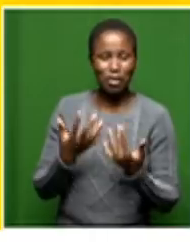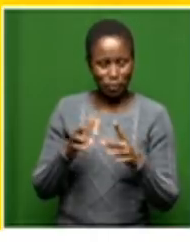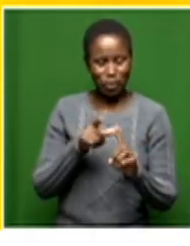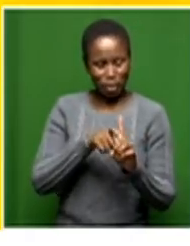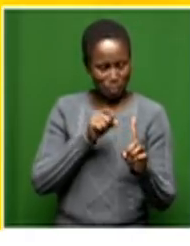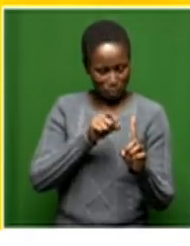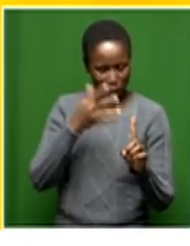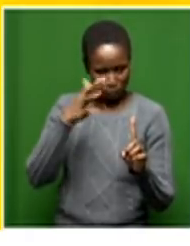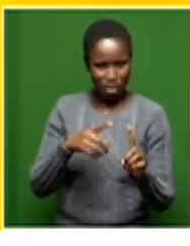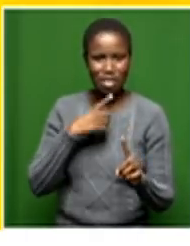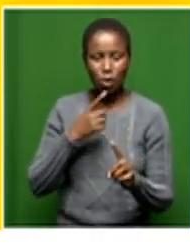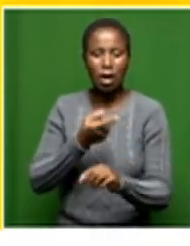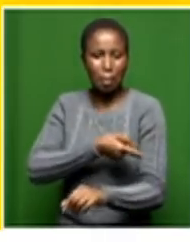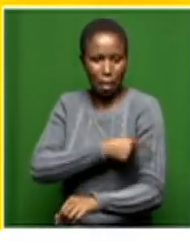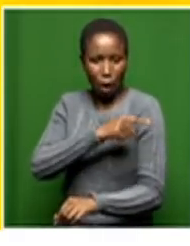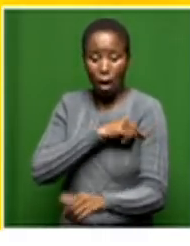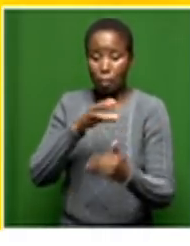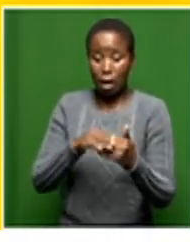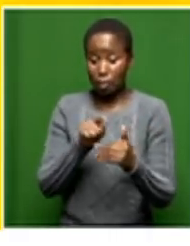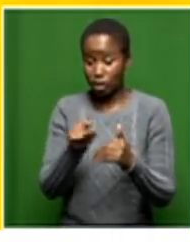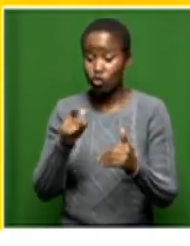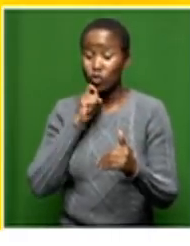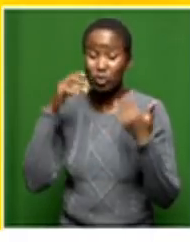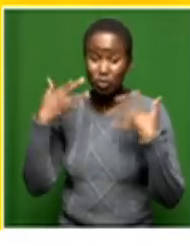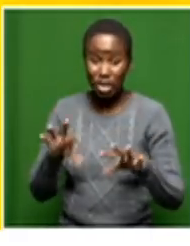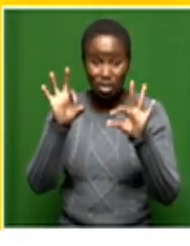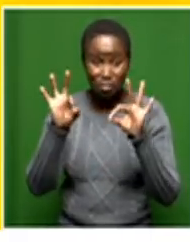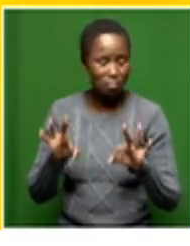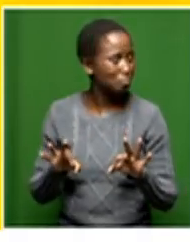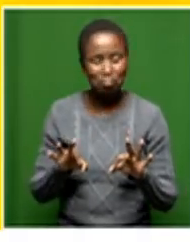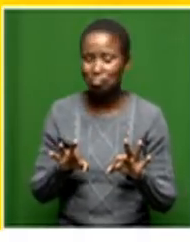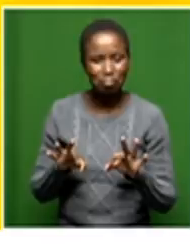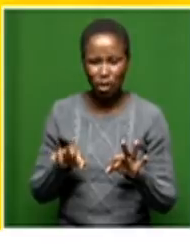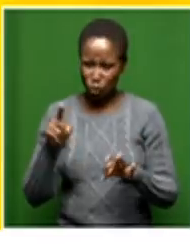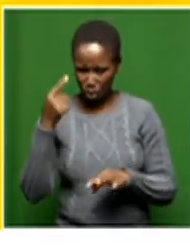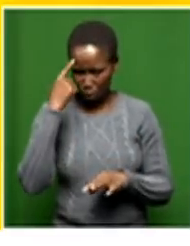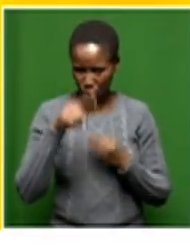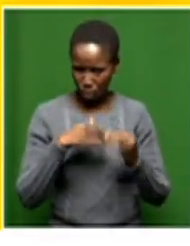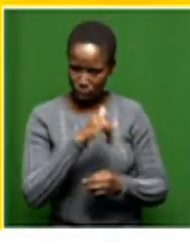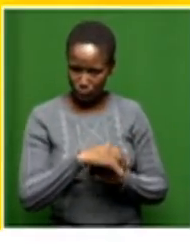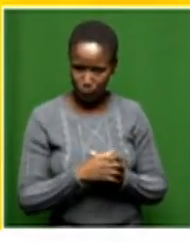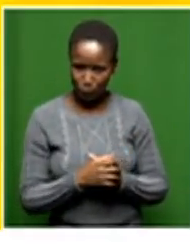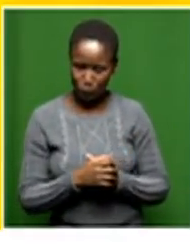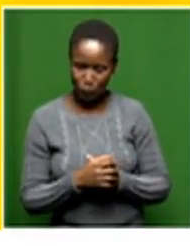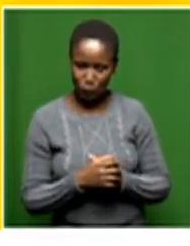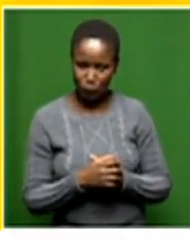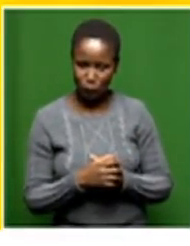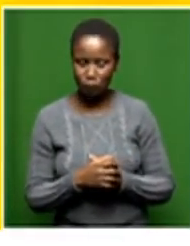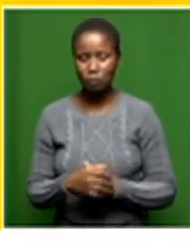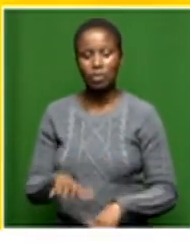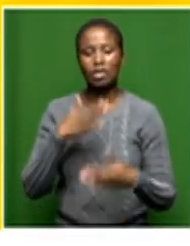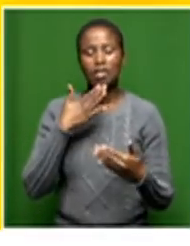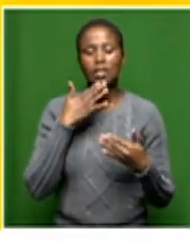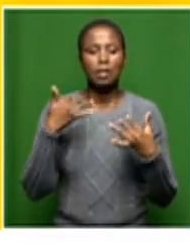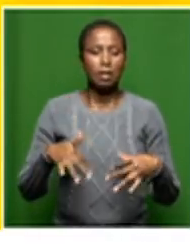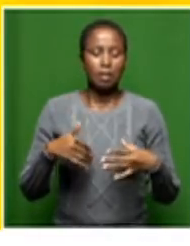power, the members haven't used that power effectively. What's your response to that? Thank you so much.